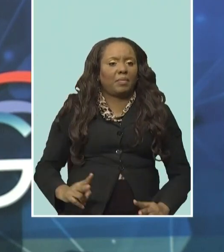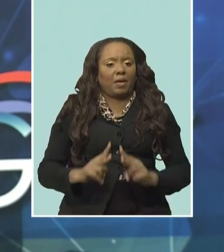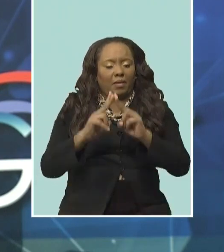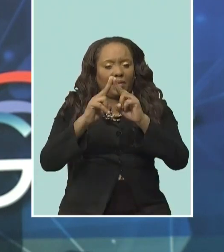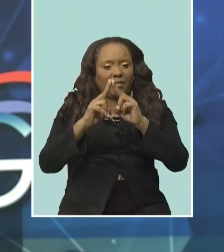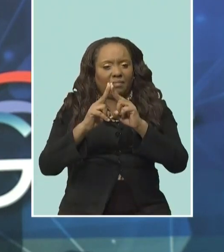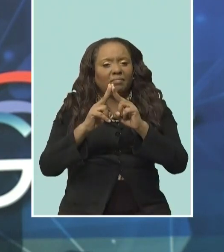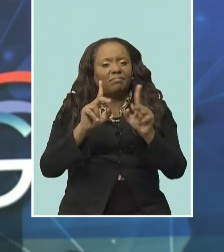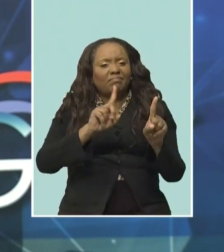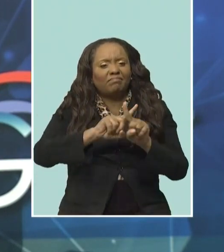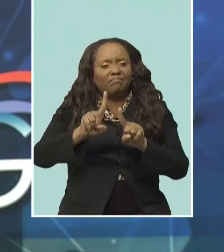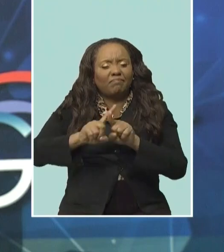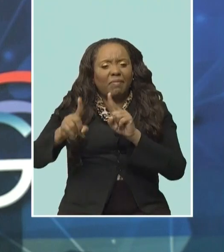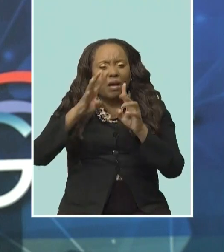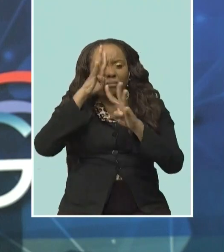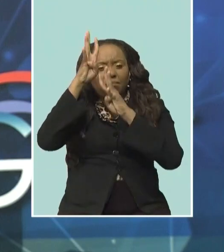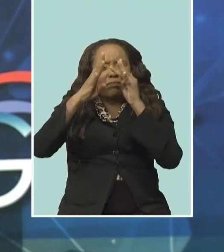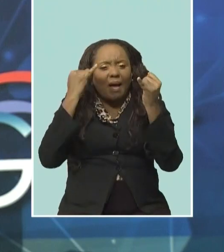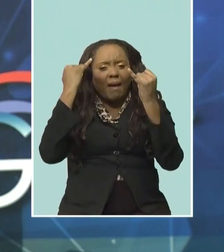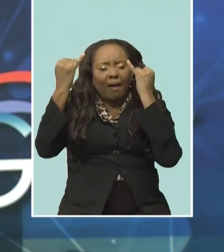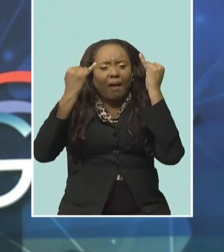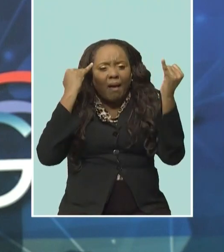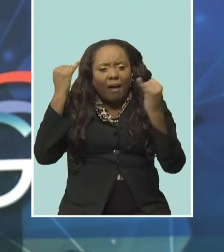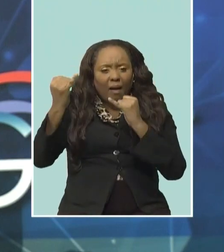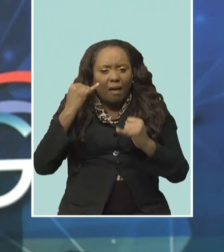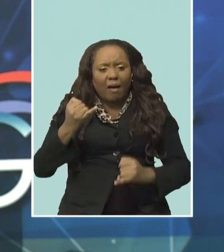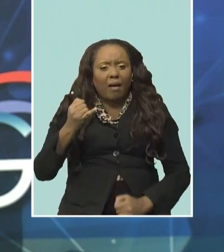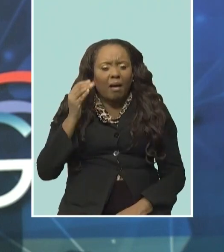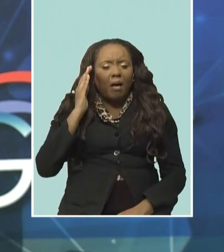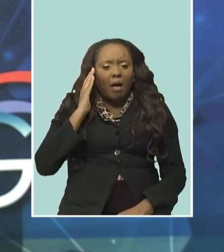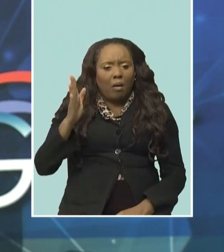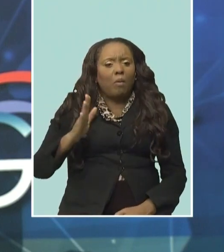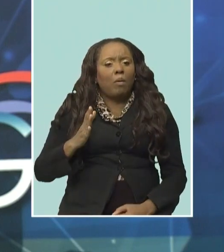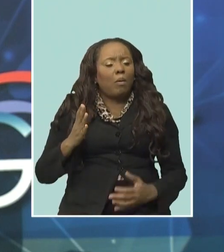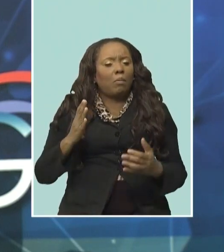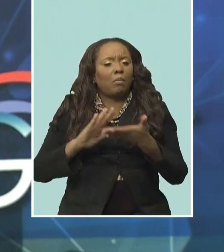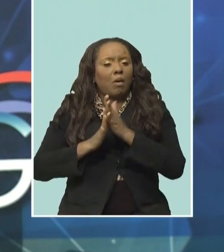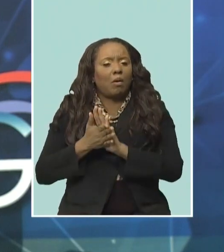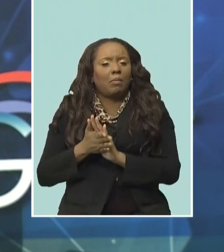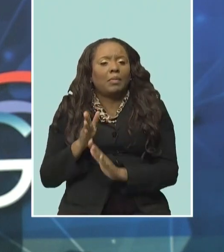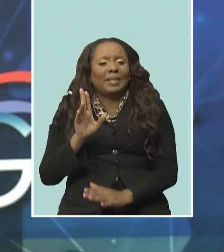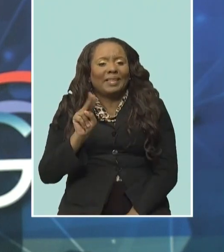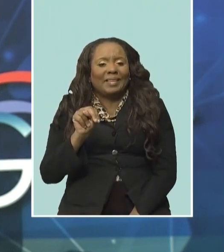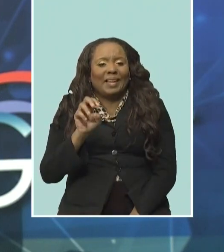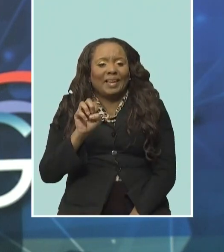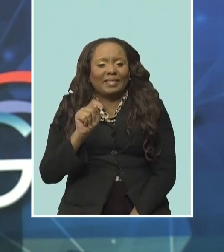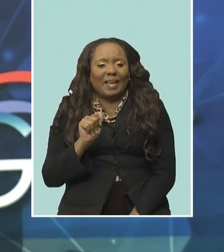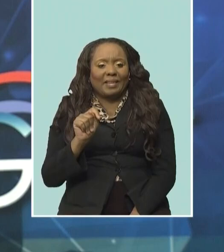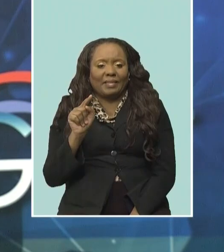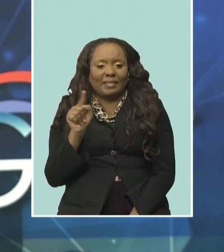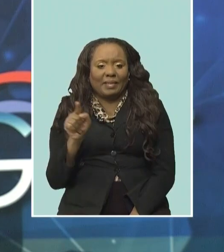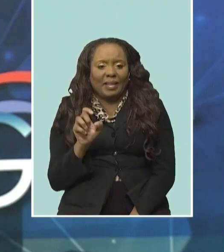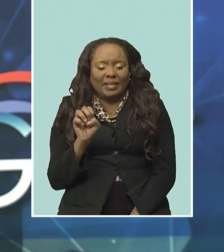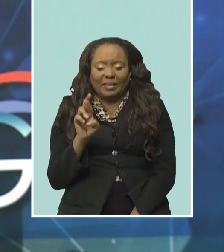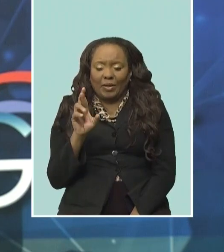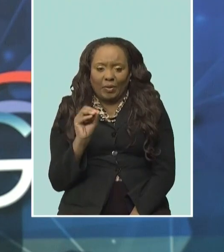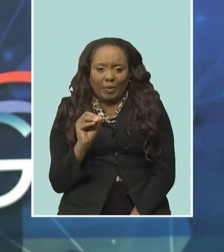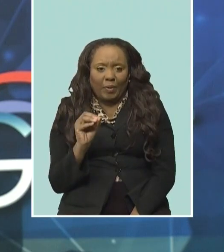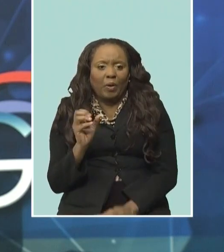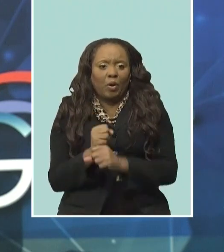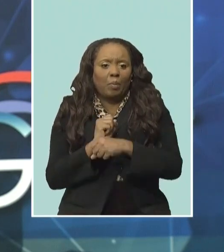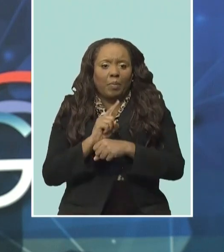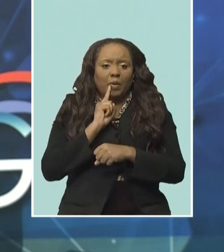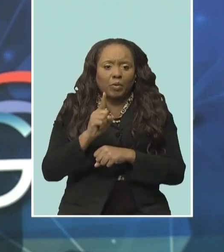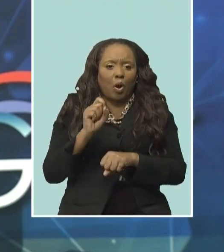innovative initiatives will accelerate its transition to net zero, boost resilience, enfranchise workers, and draw